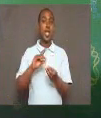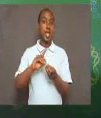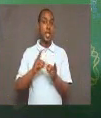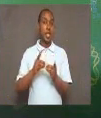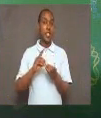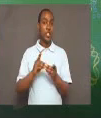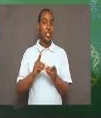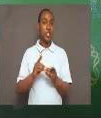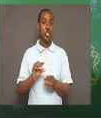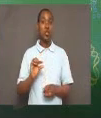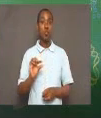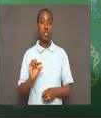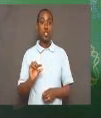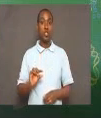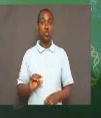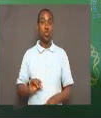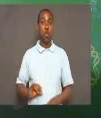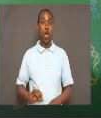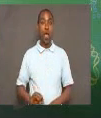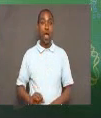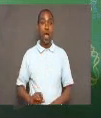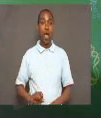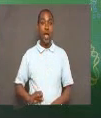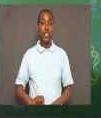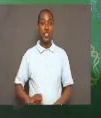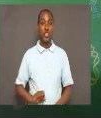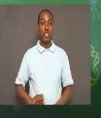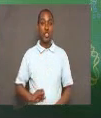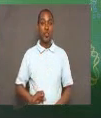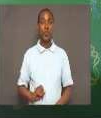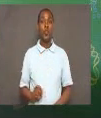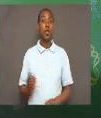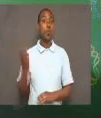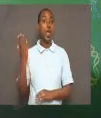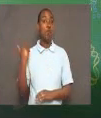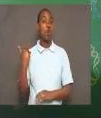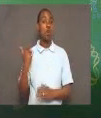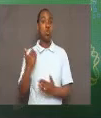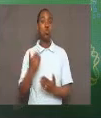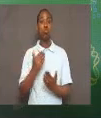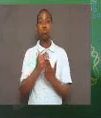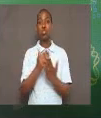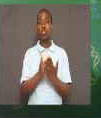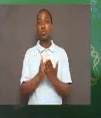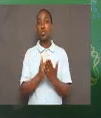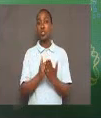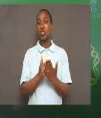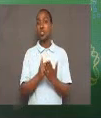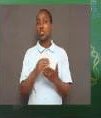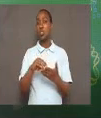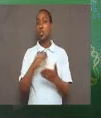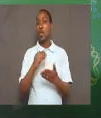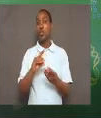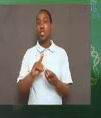in the small intestine. In our last lesson, we studied